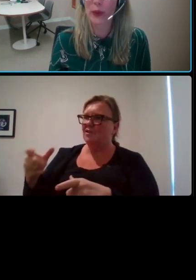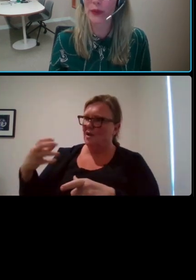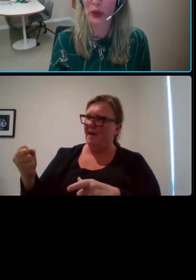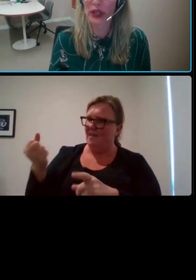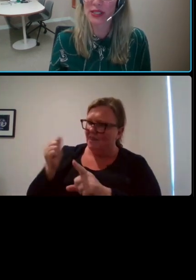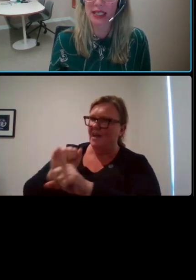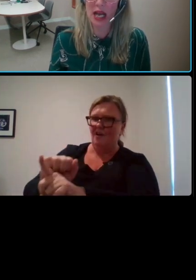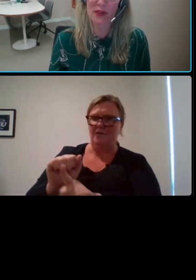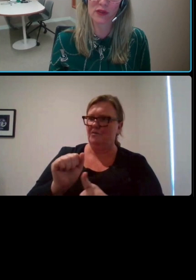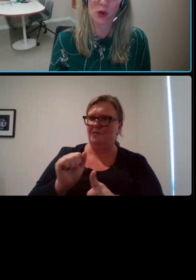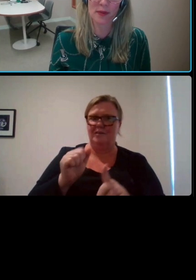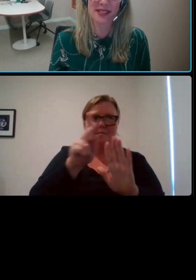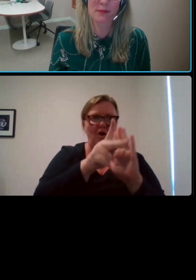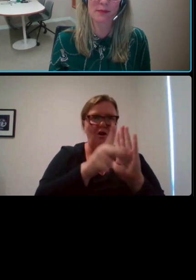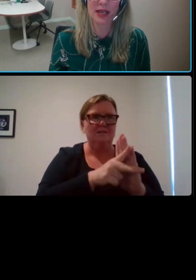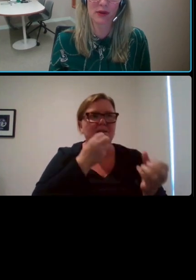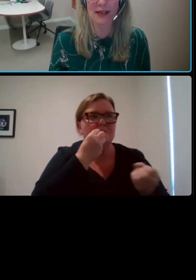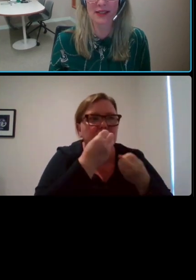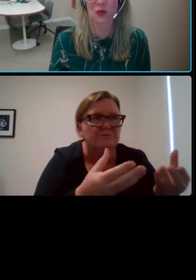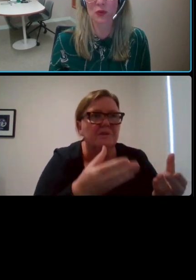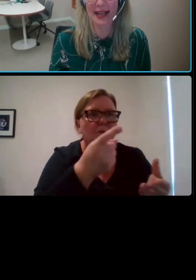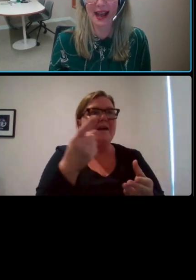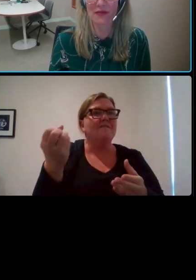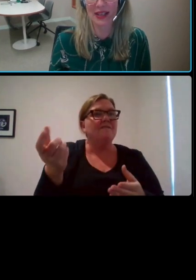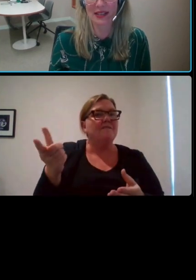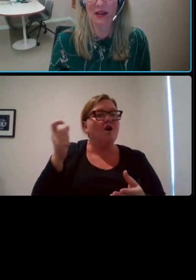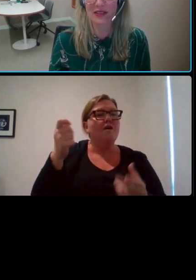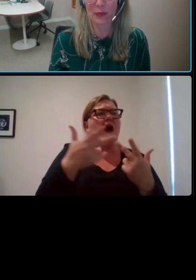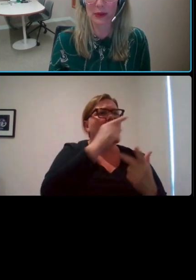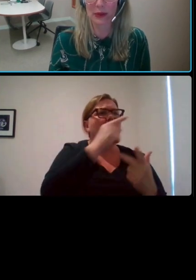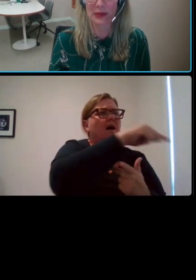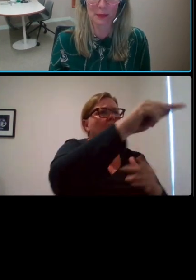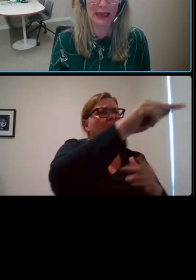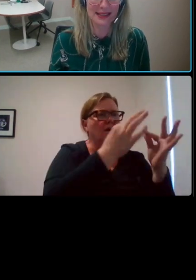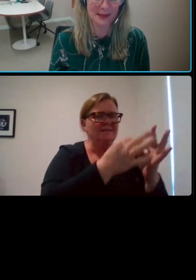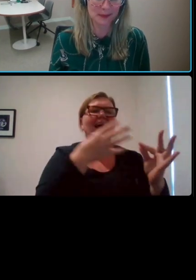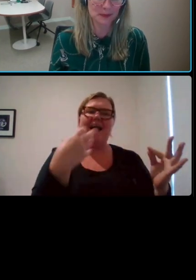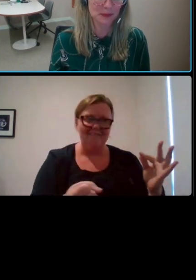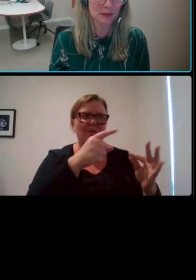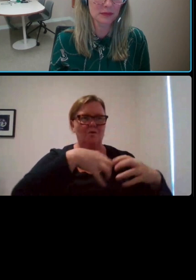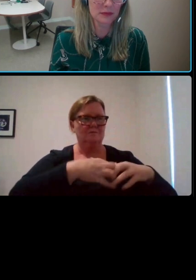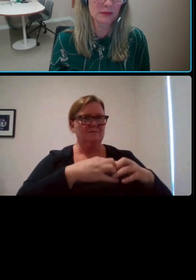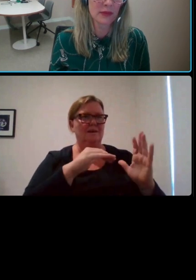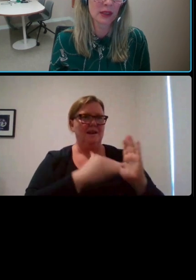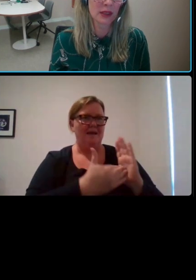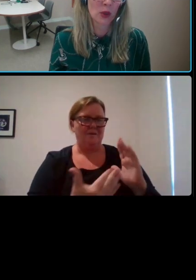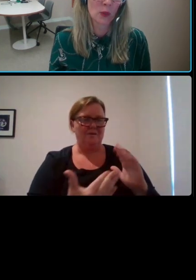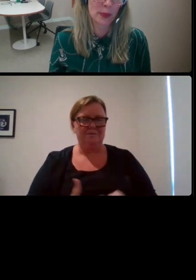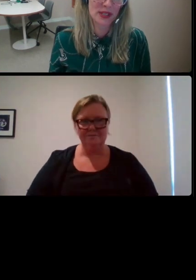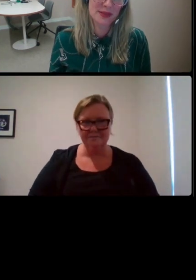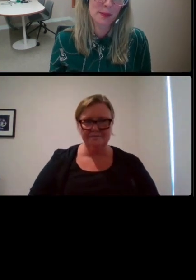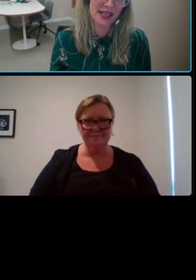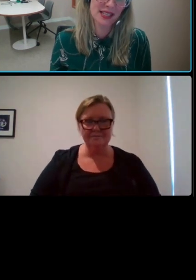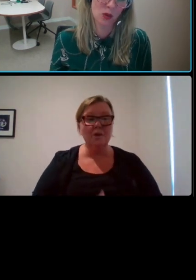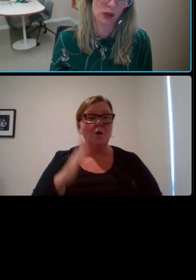policy, and we've heard in other forums that many providers already have these kinds of policies in place.